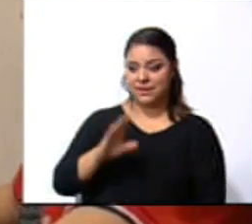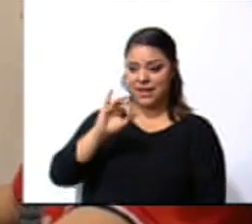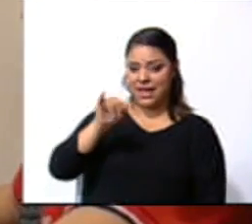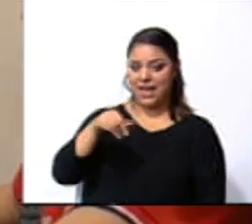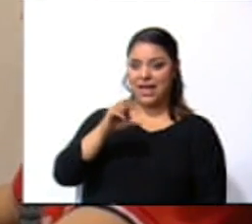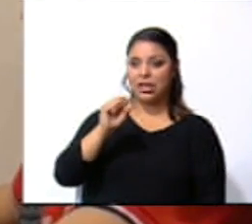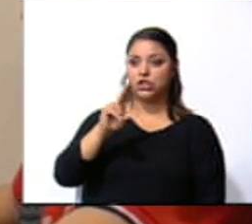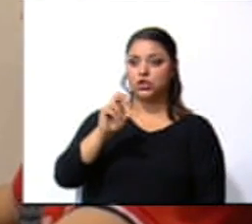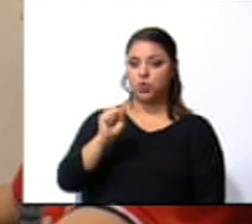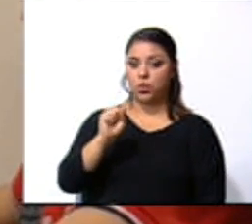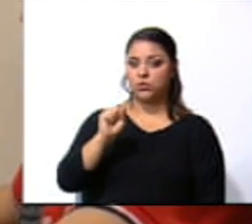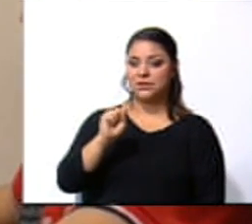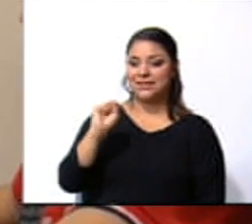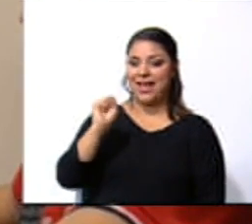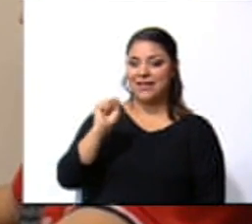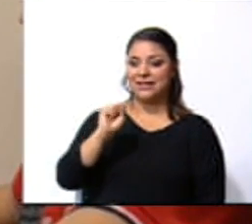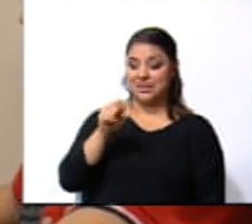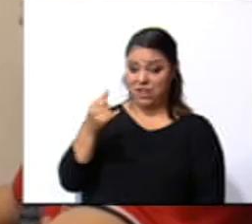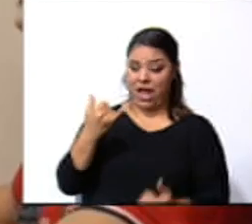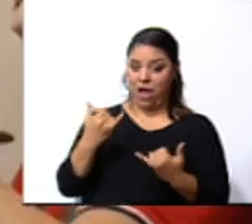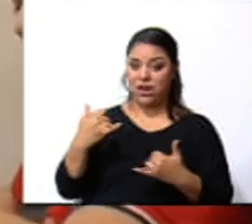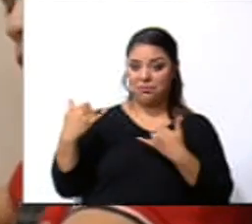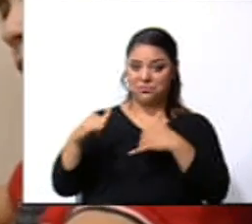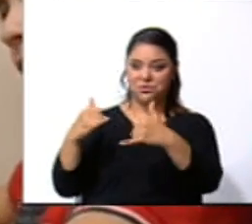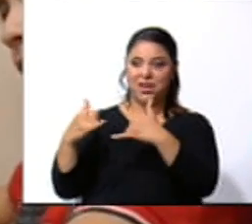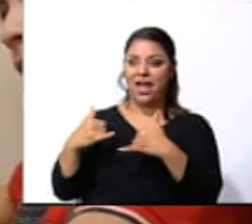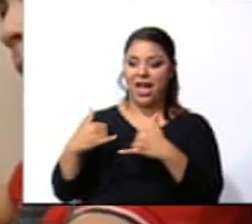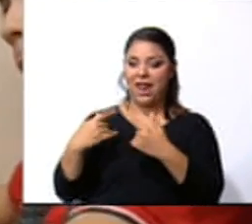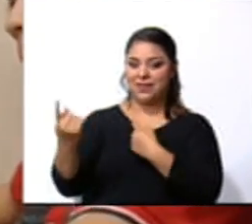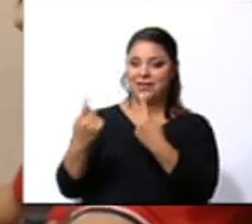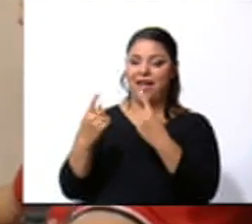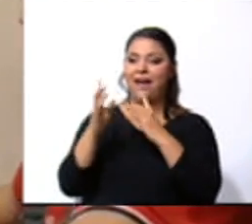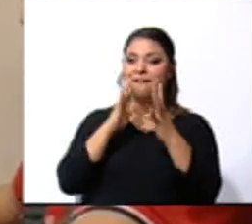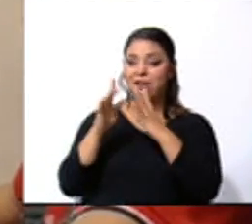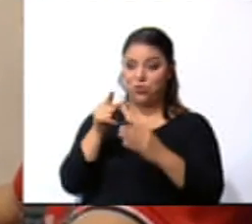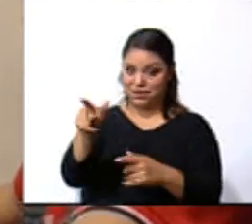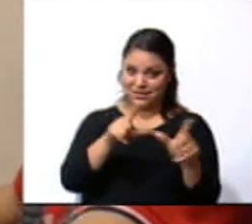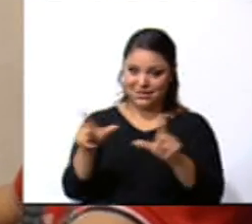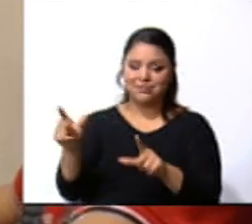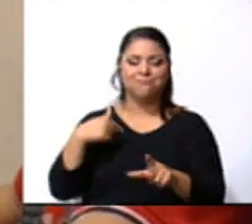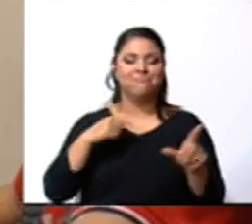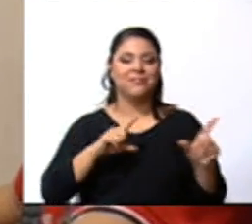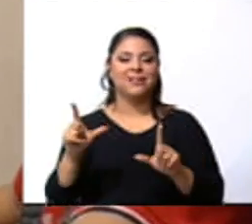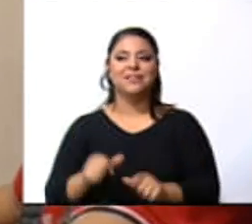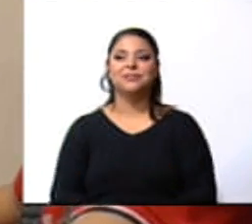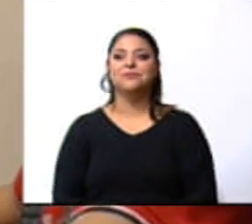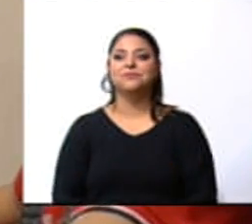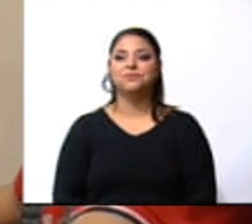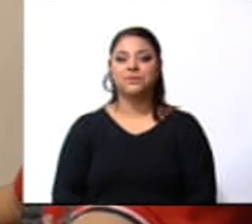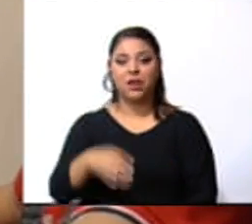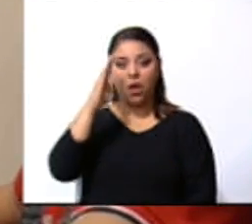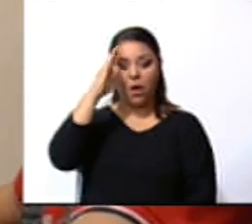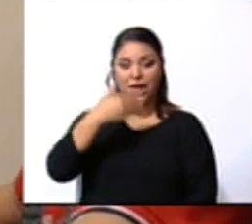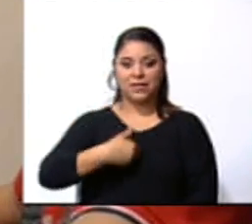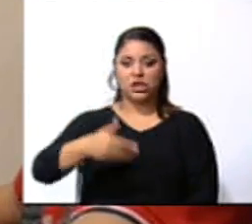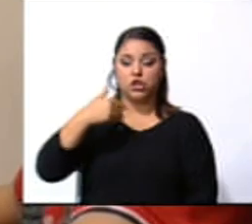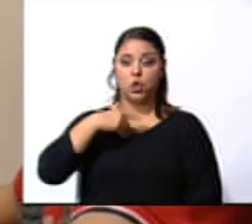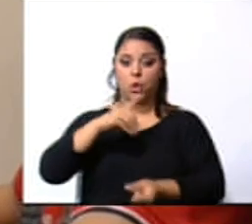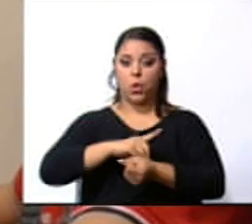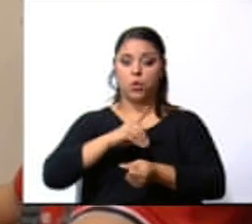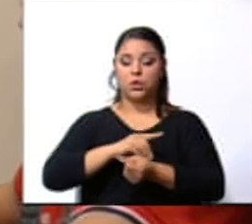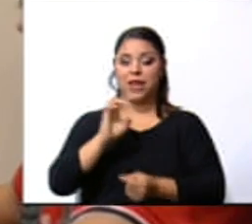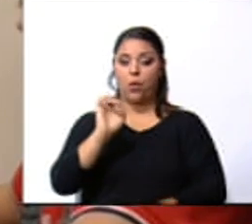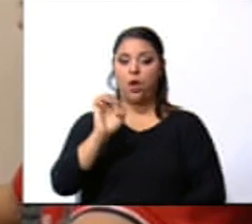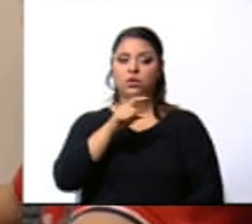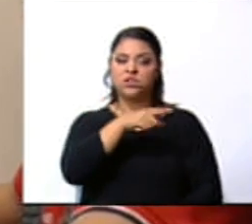Let's role play. Ready, Jesus? Here we go. I'm ready. Hello, sir. I'm Dr. Eduardo. What is your